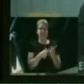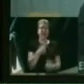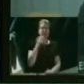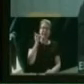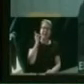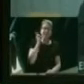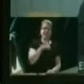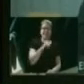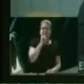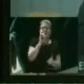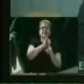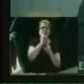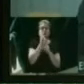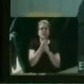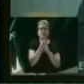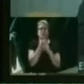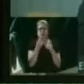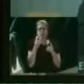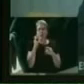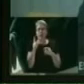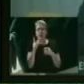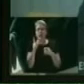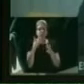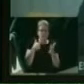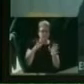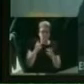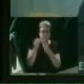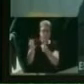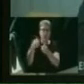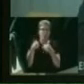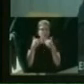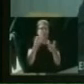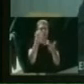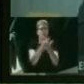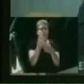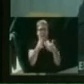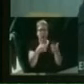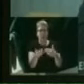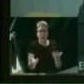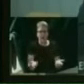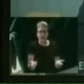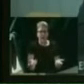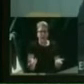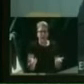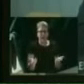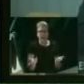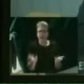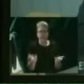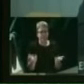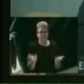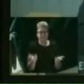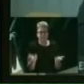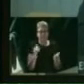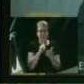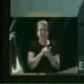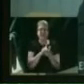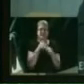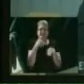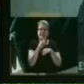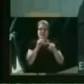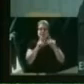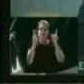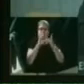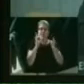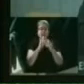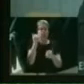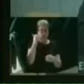of where, well, it's already been spent, let's just go ahead and approve it anyway. That's sending a different message. If we